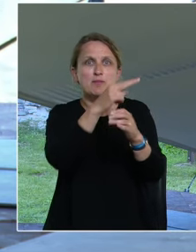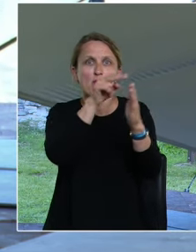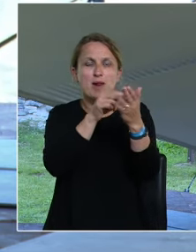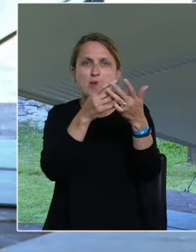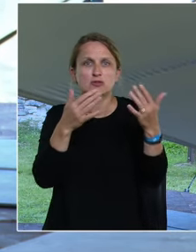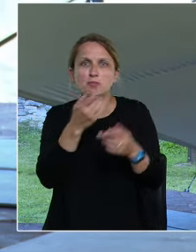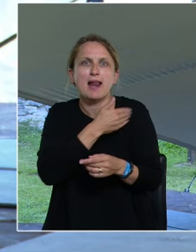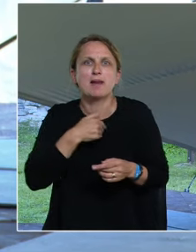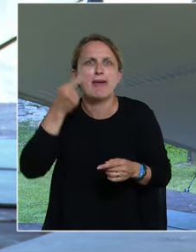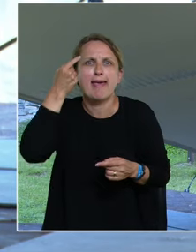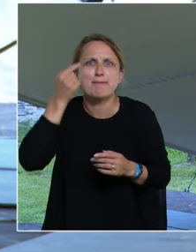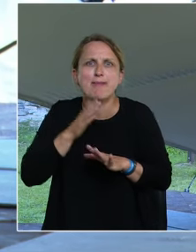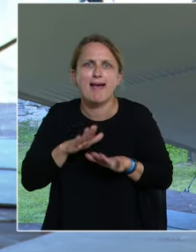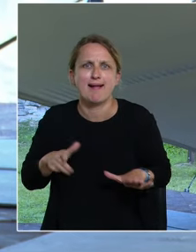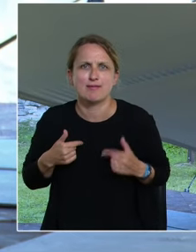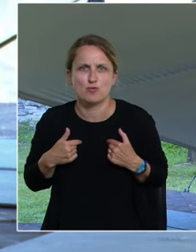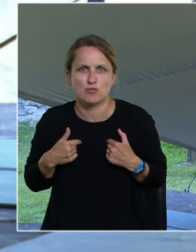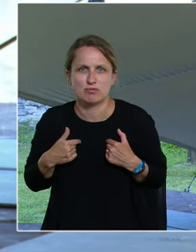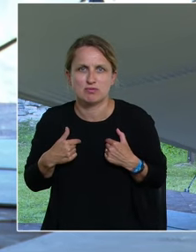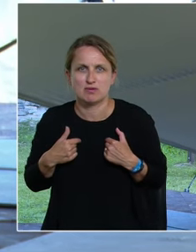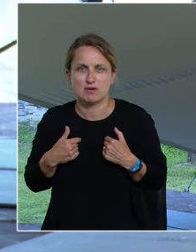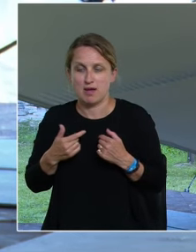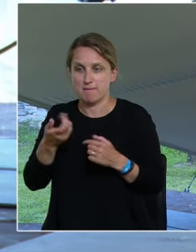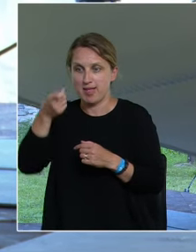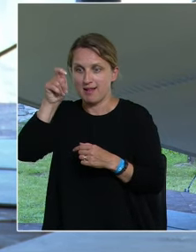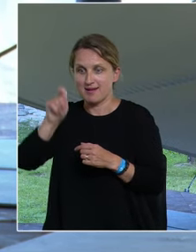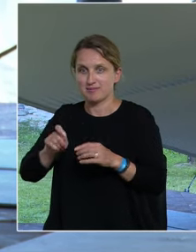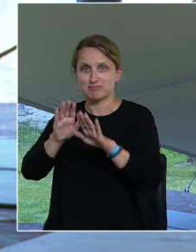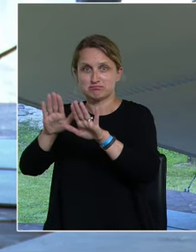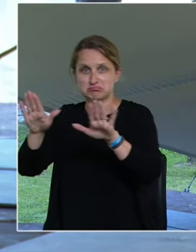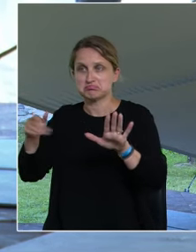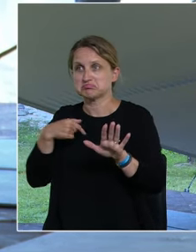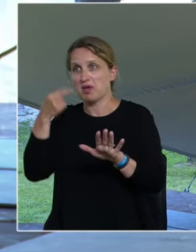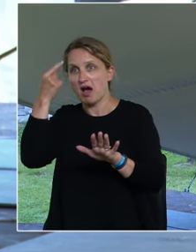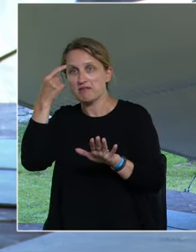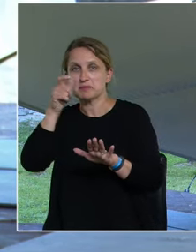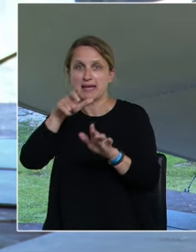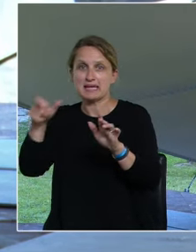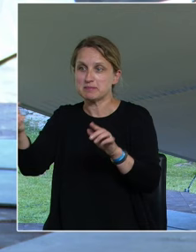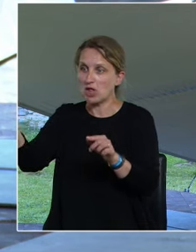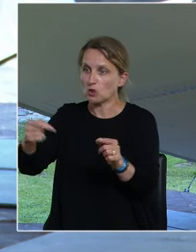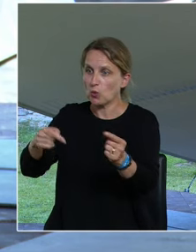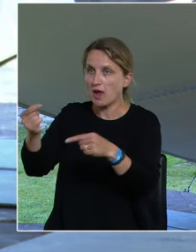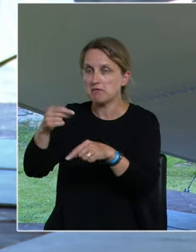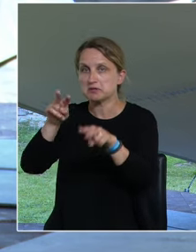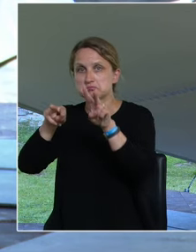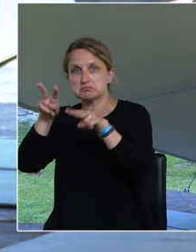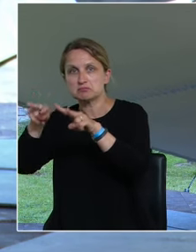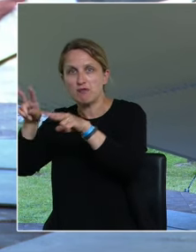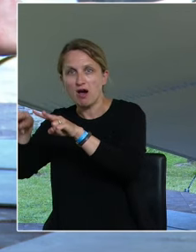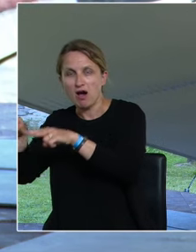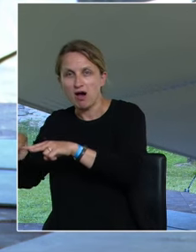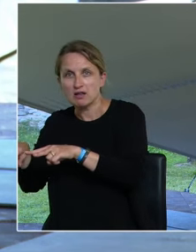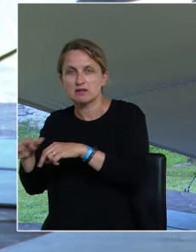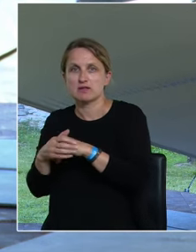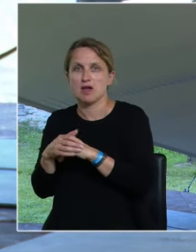smaller group. We left the gallery sort of open for people to come in and visit, more or less kind of unattended. But when a